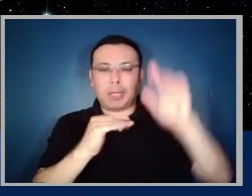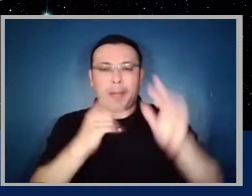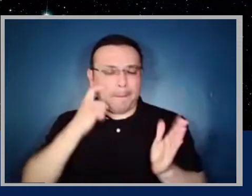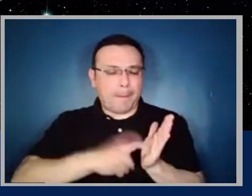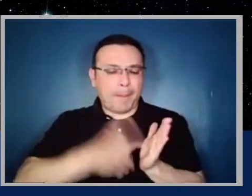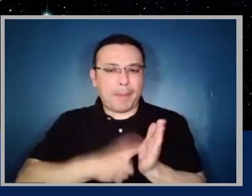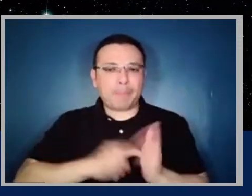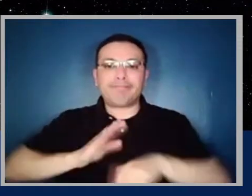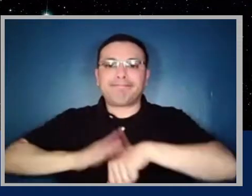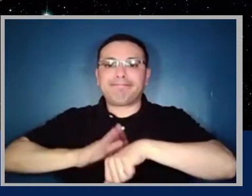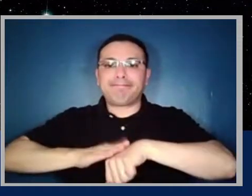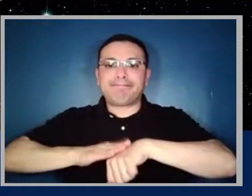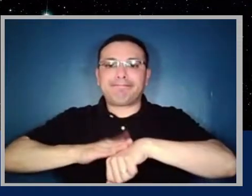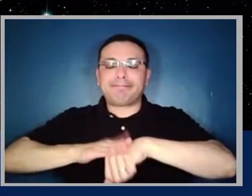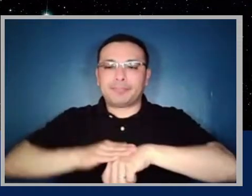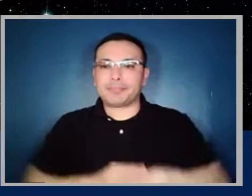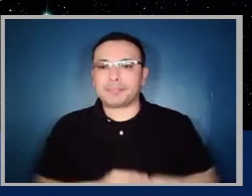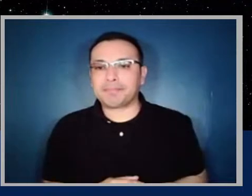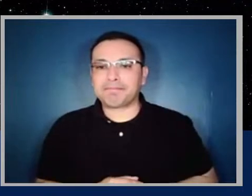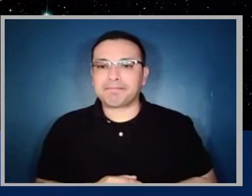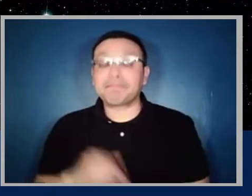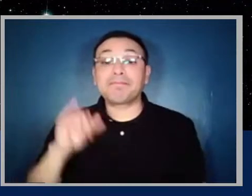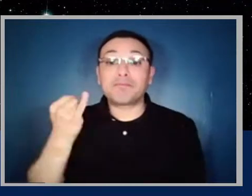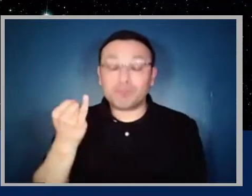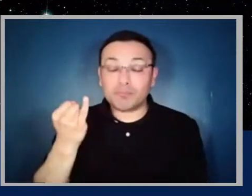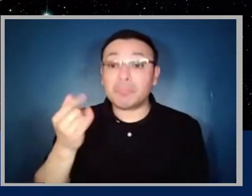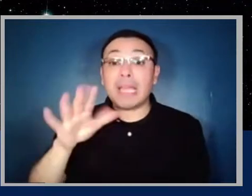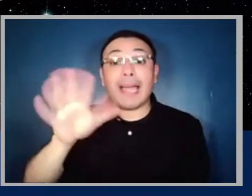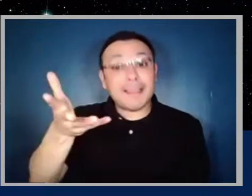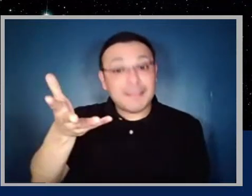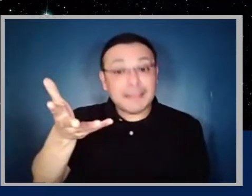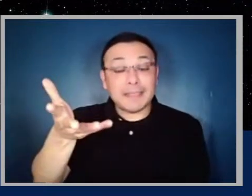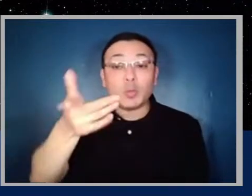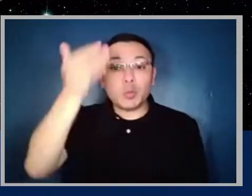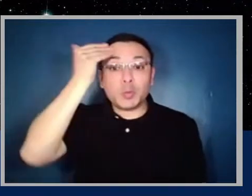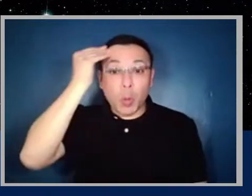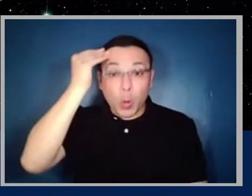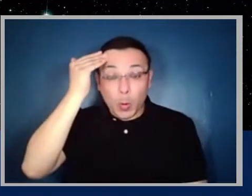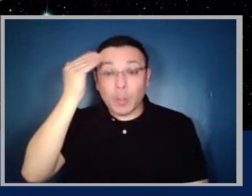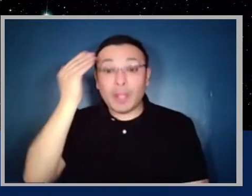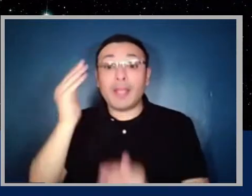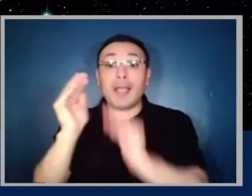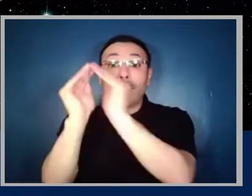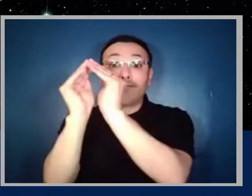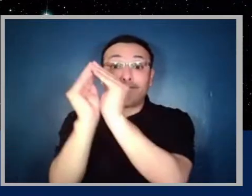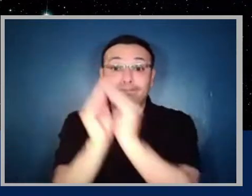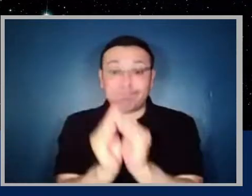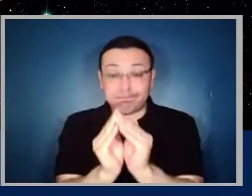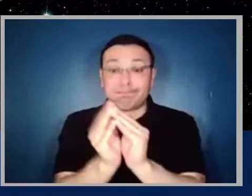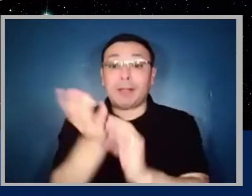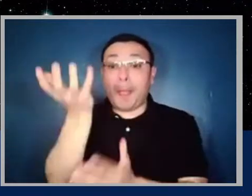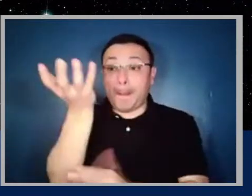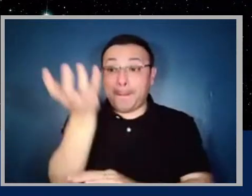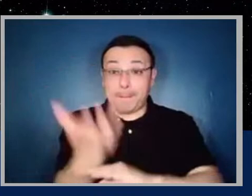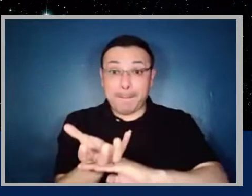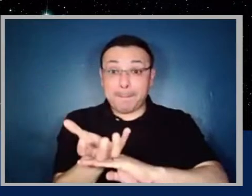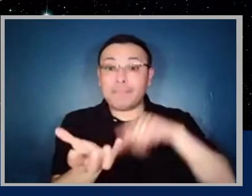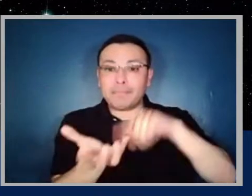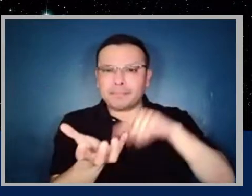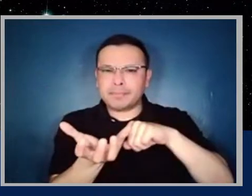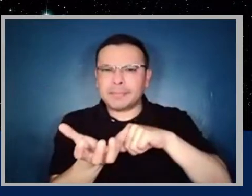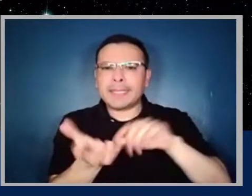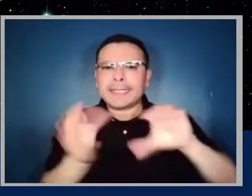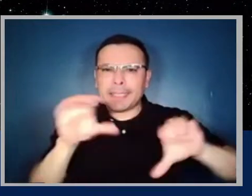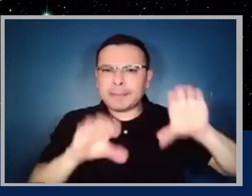that there are hazardous materials, consumables inside the spacecraft, and that there's a potential for those to leak. Or in some